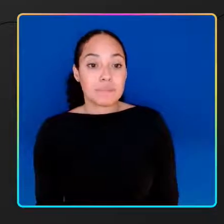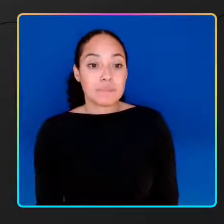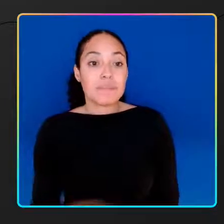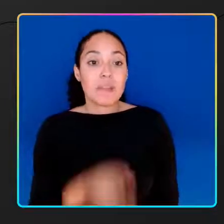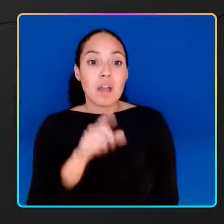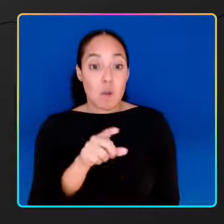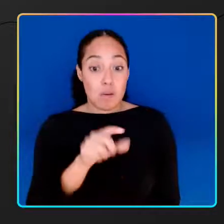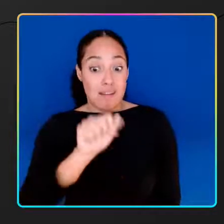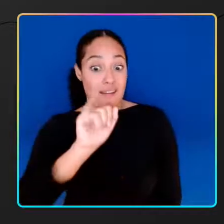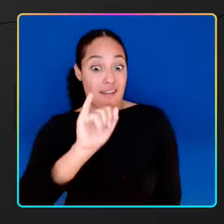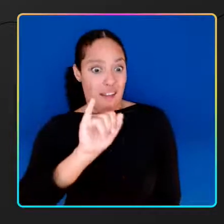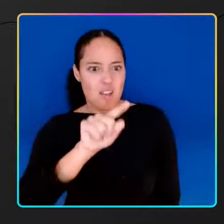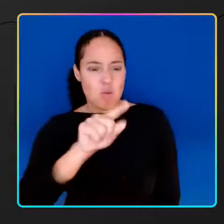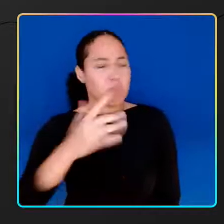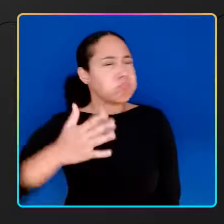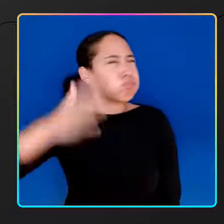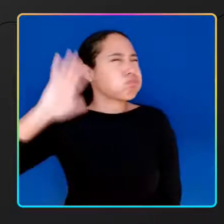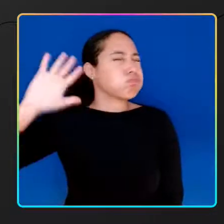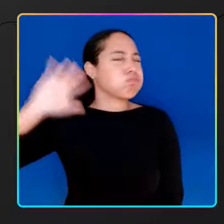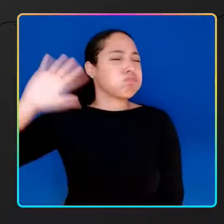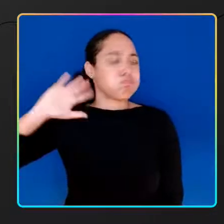AI?